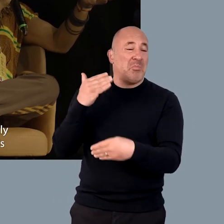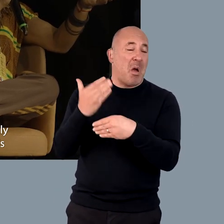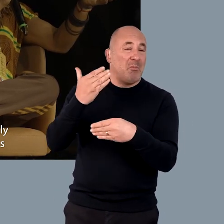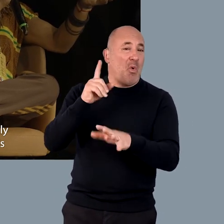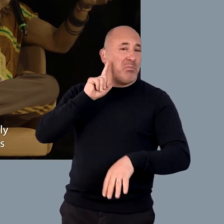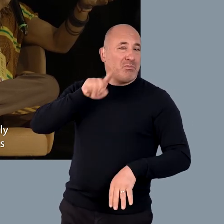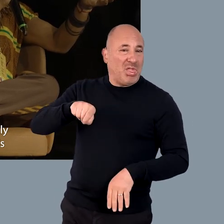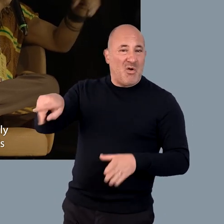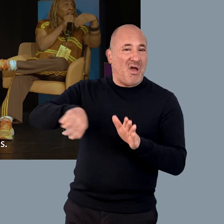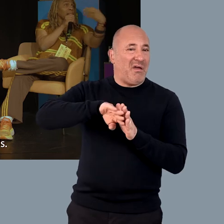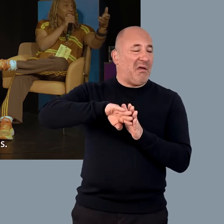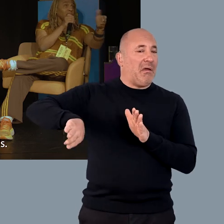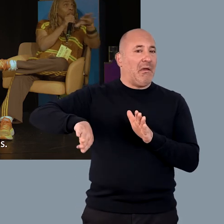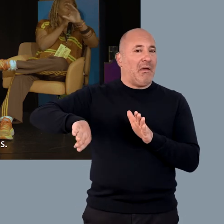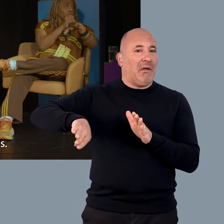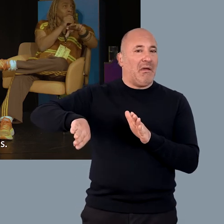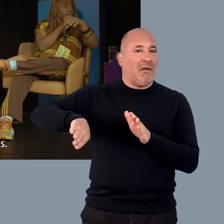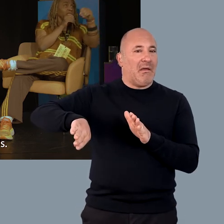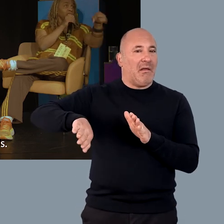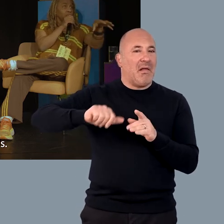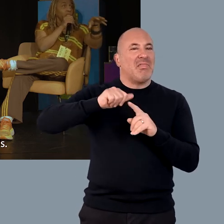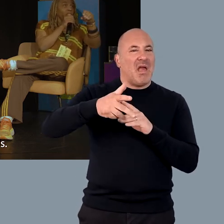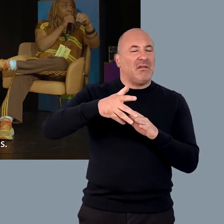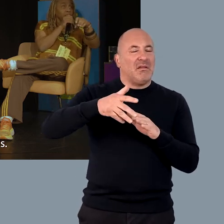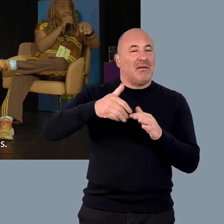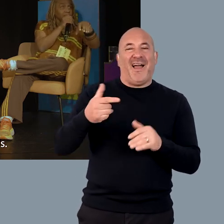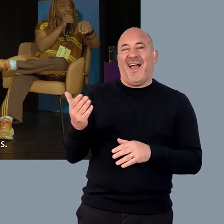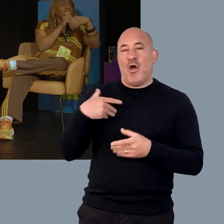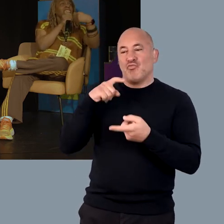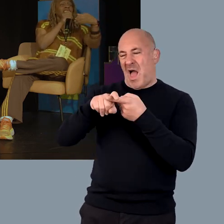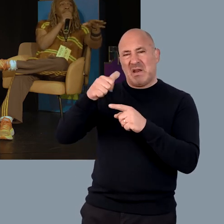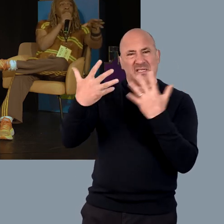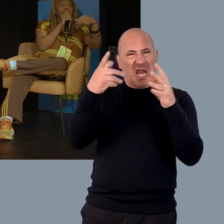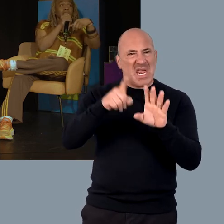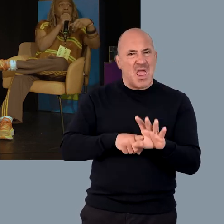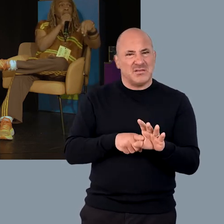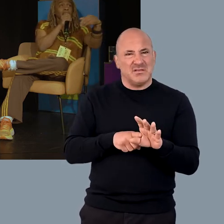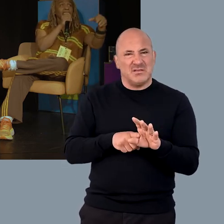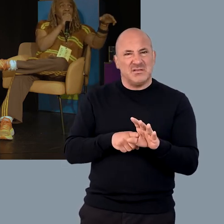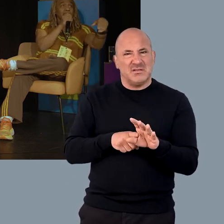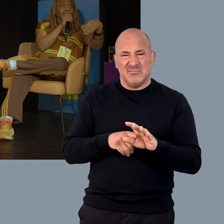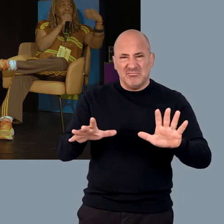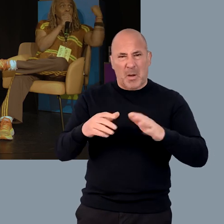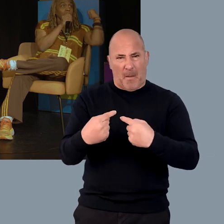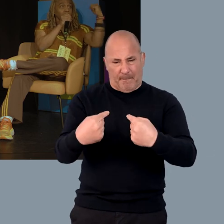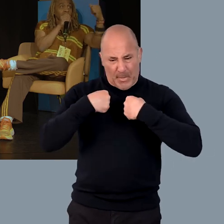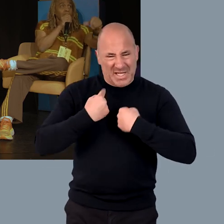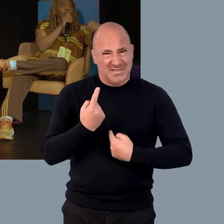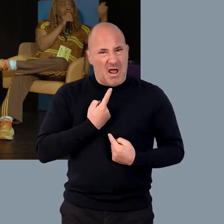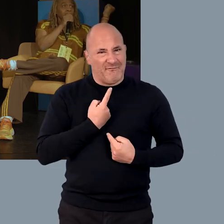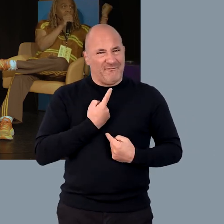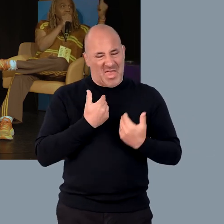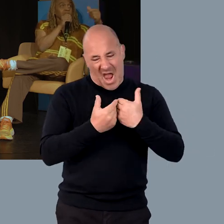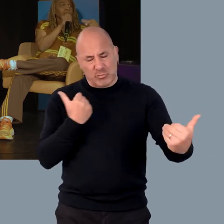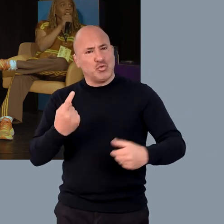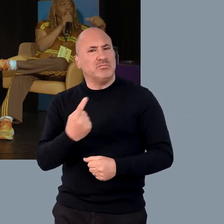bully you for a couple of seconds or they blank you or ignore you or exclude you for a couple of seconds then they rely on you to do it for the next 10 years bully yourself